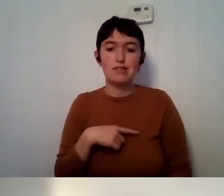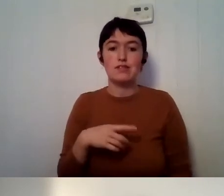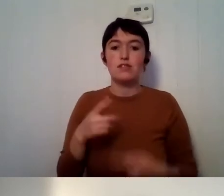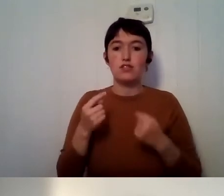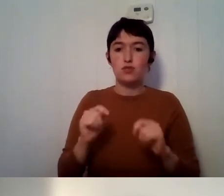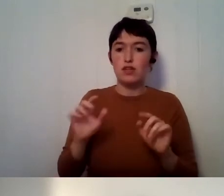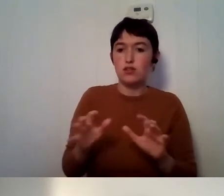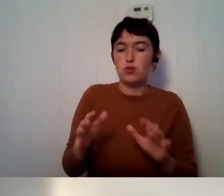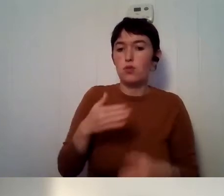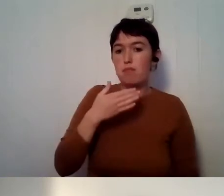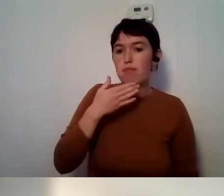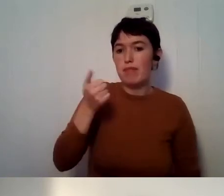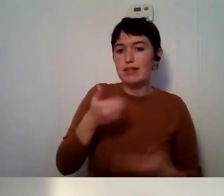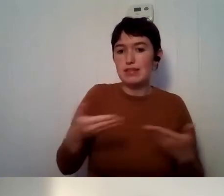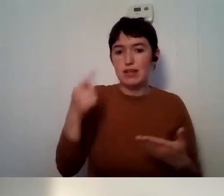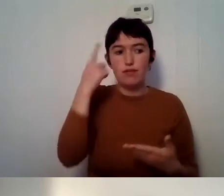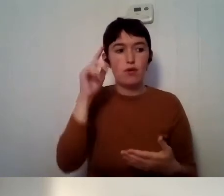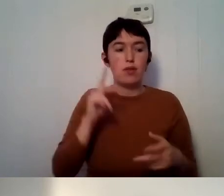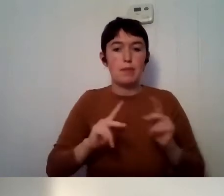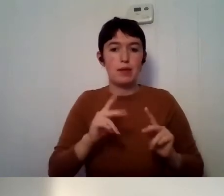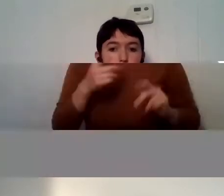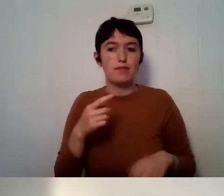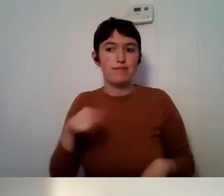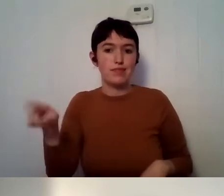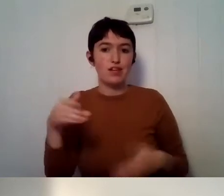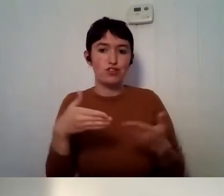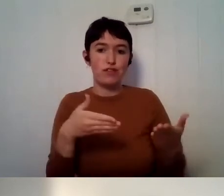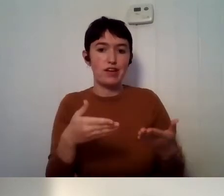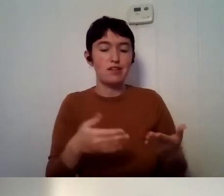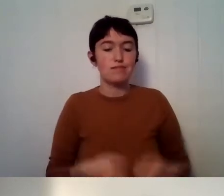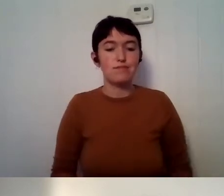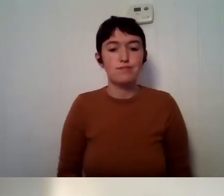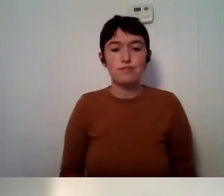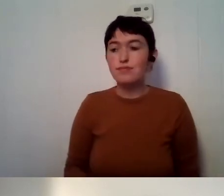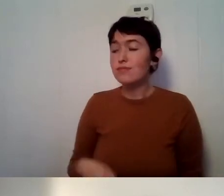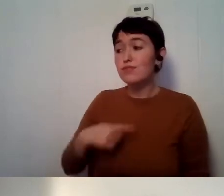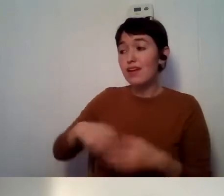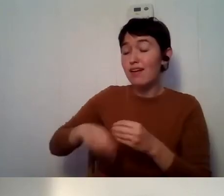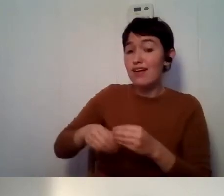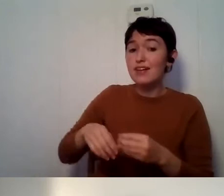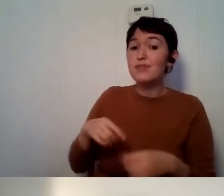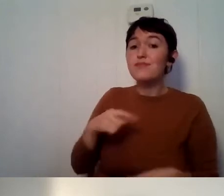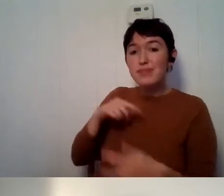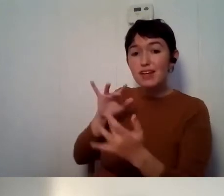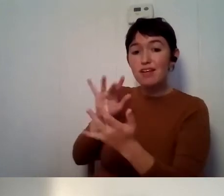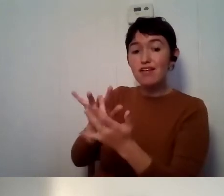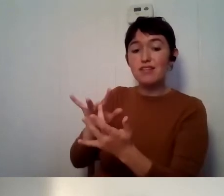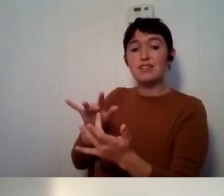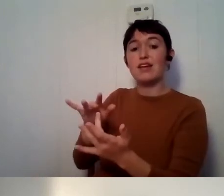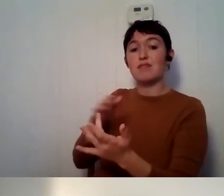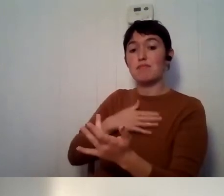they're serving. So that would be my response. And I'll add in there that when I contact my representatives, they don't ask how old I